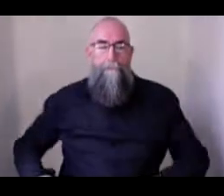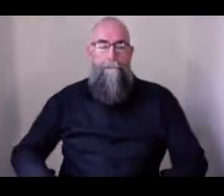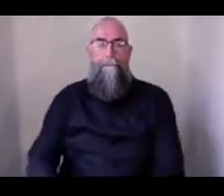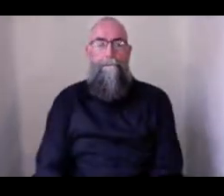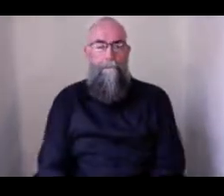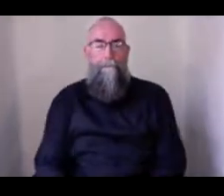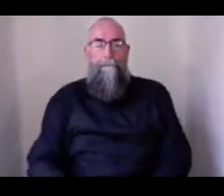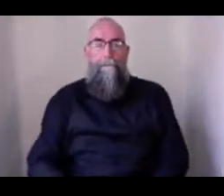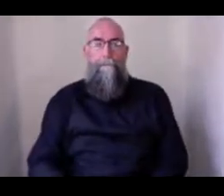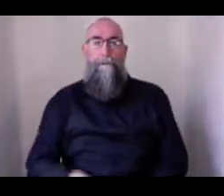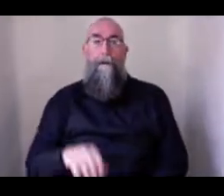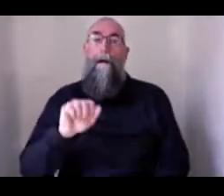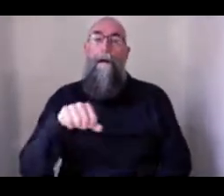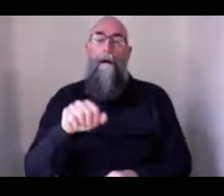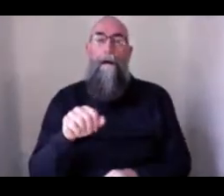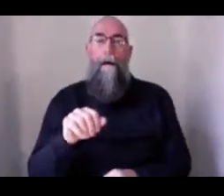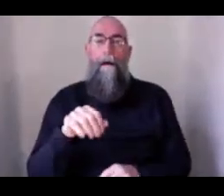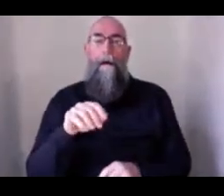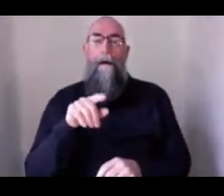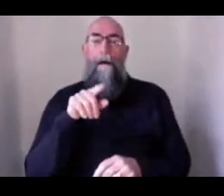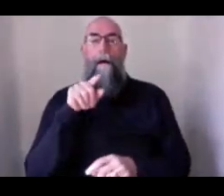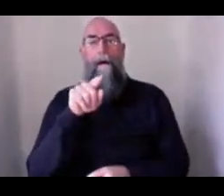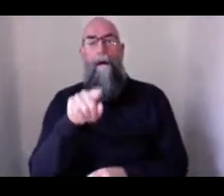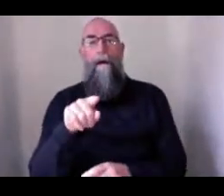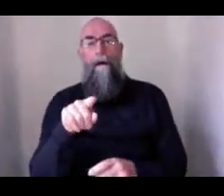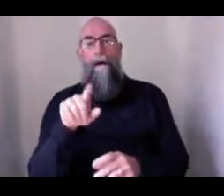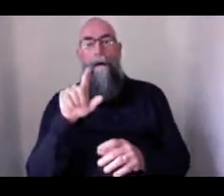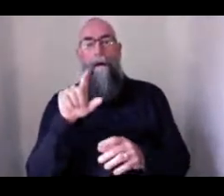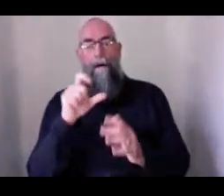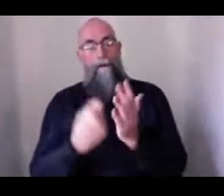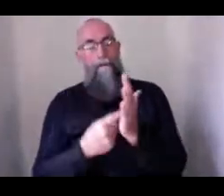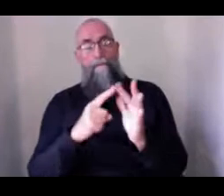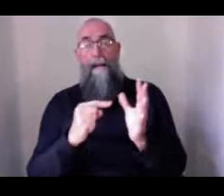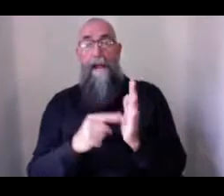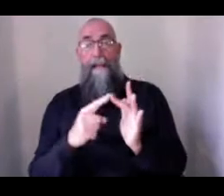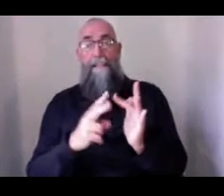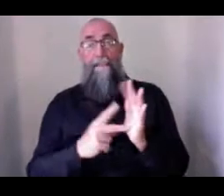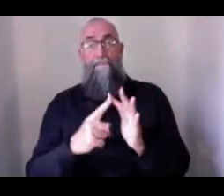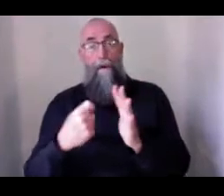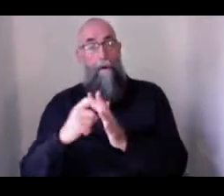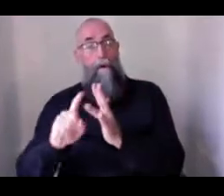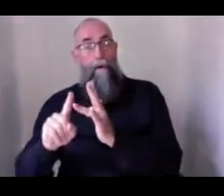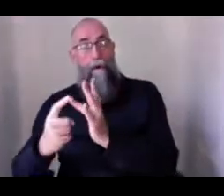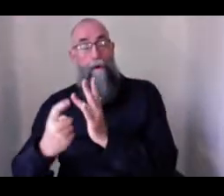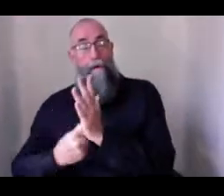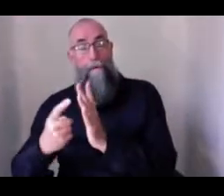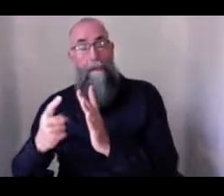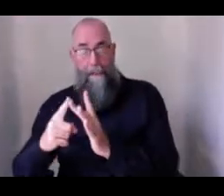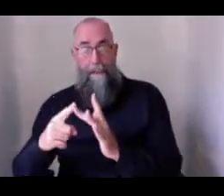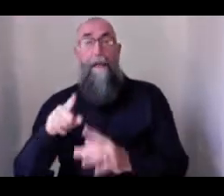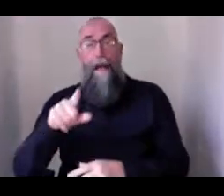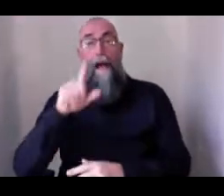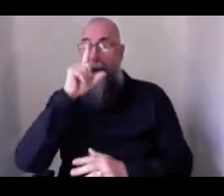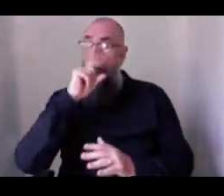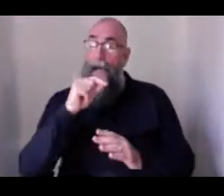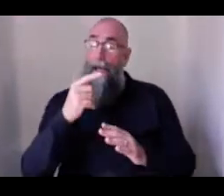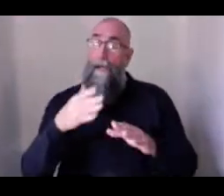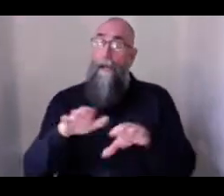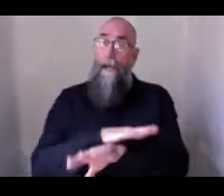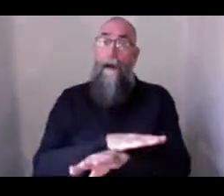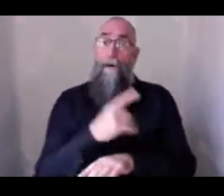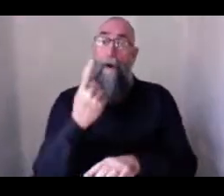Yeah, creative Koori can cover Aboriginal applicants with disability. I'm kind